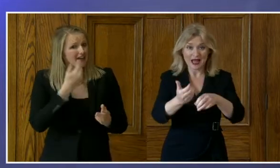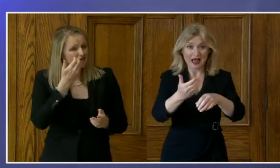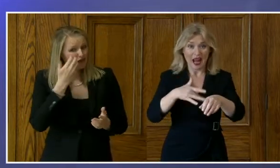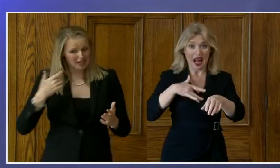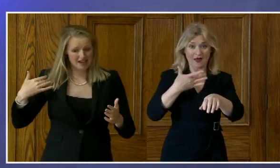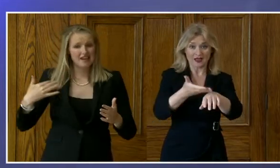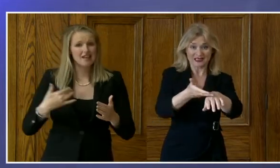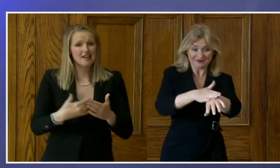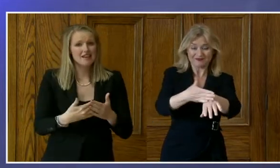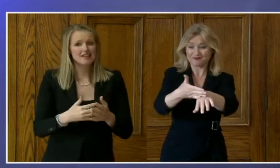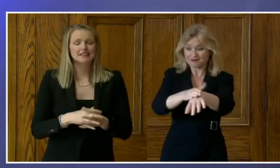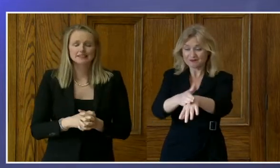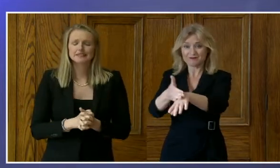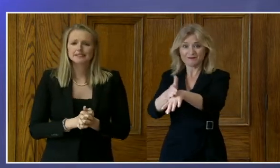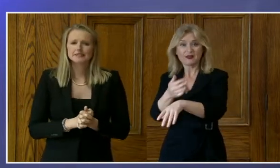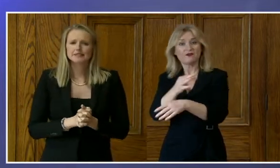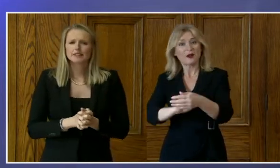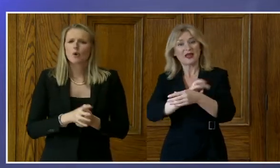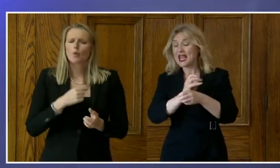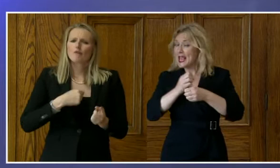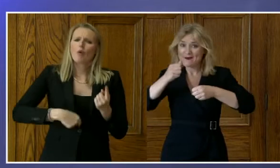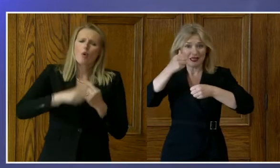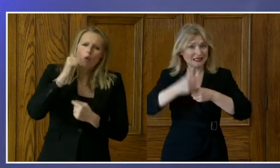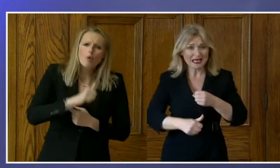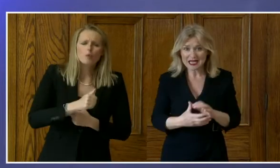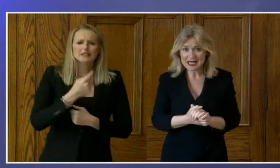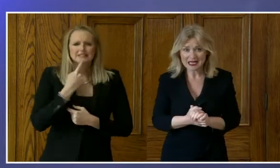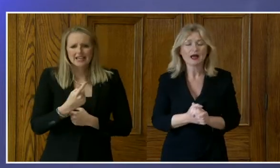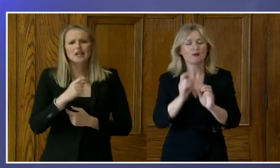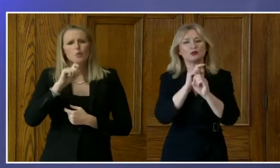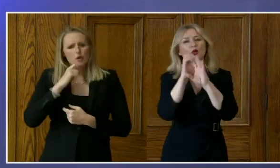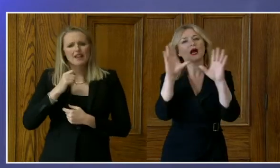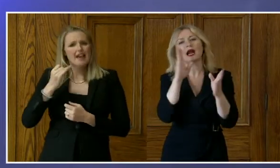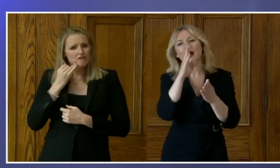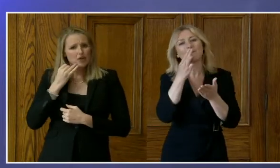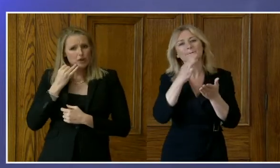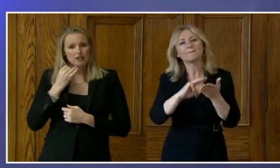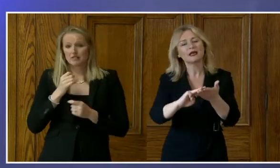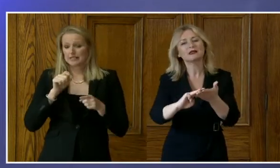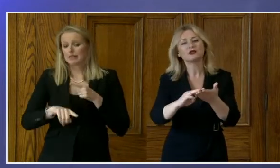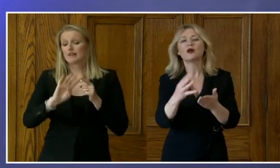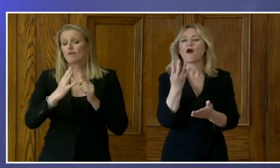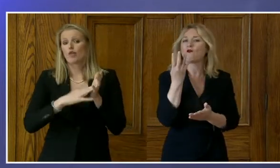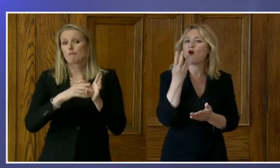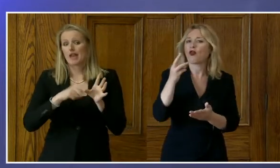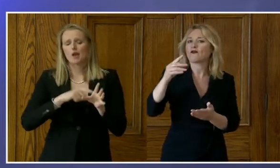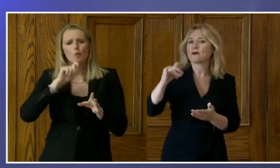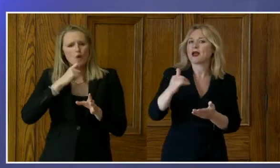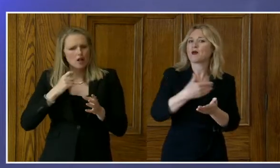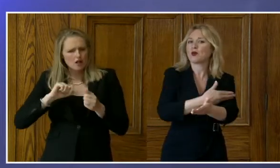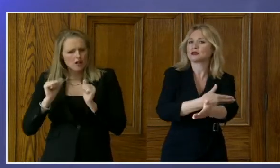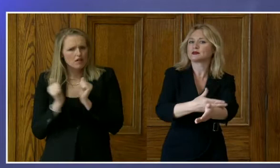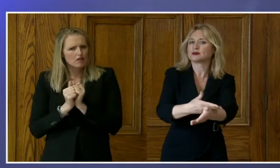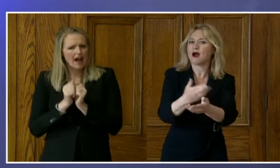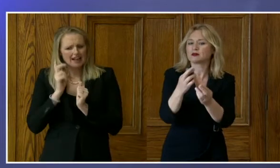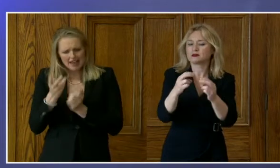any change, we have always said and we've been clear that the regulations will be reviewed again week beginning the 4th of May. We know that the south of Ireland